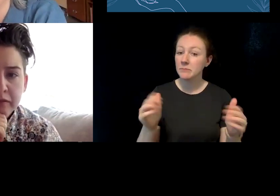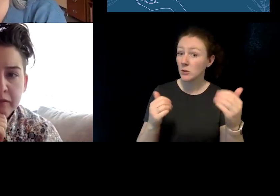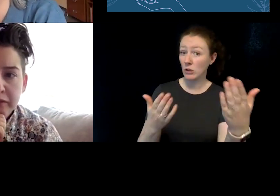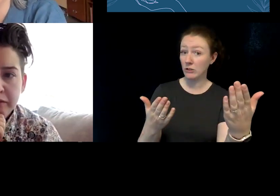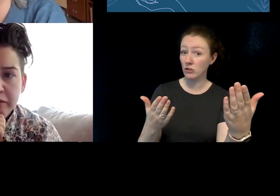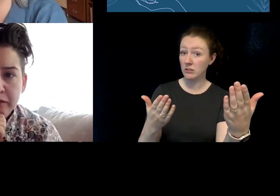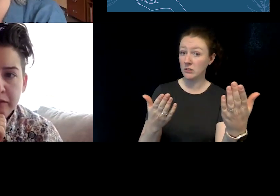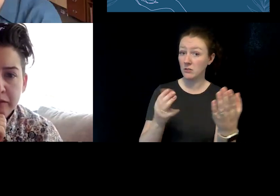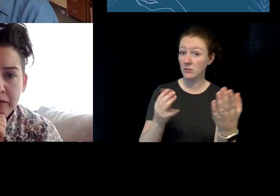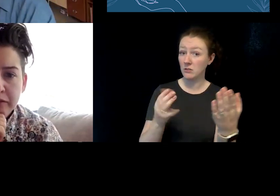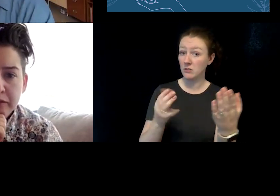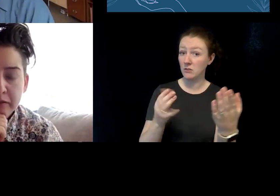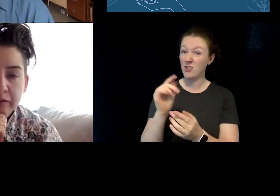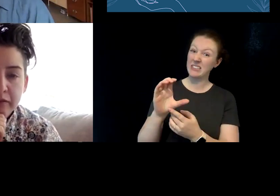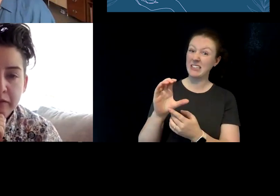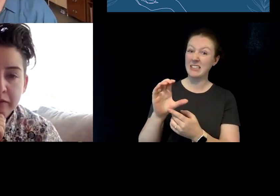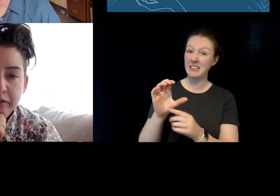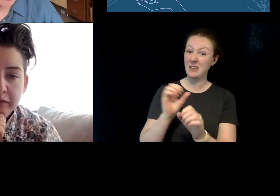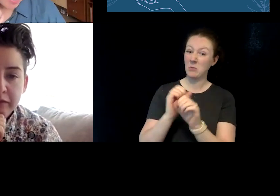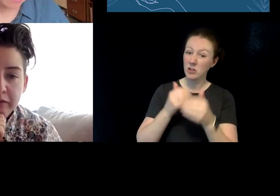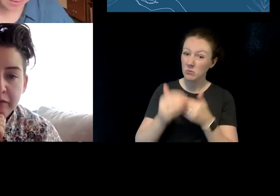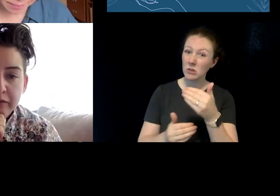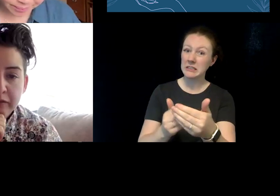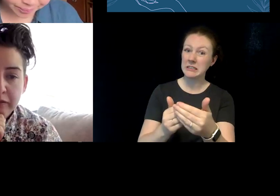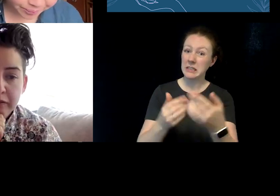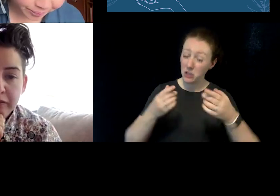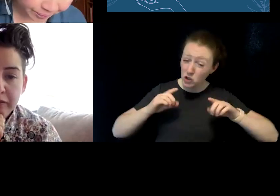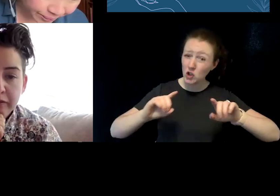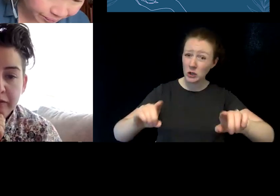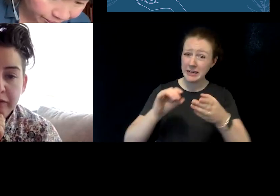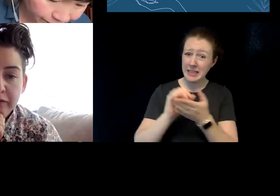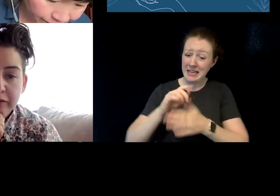suggestions for that? How to stop toxic processes while you're inside of them?